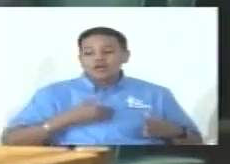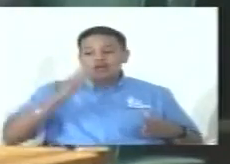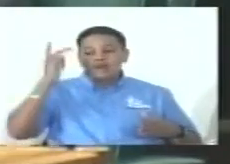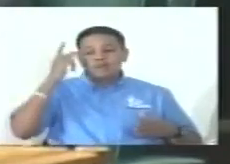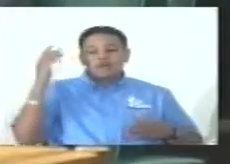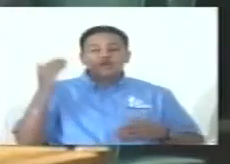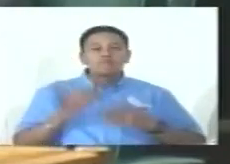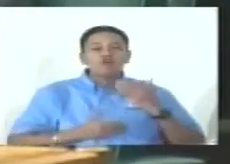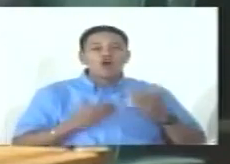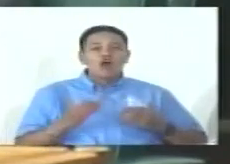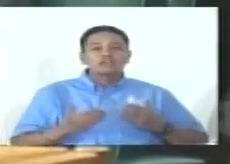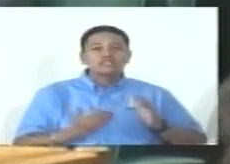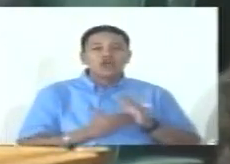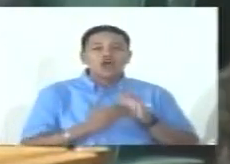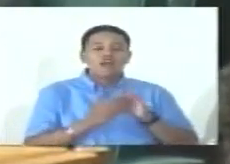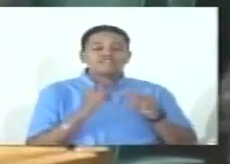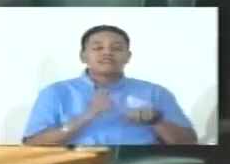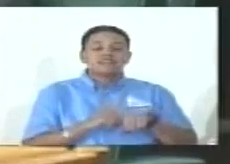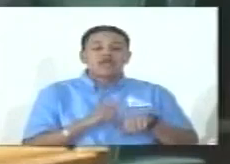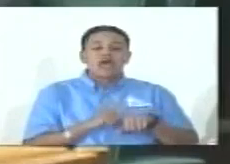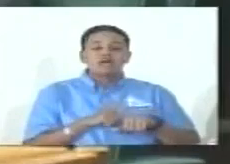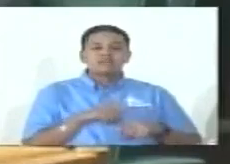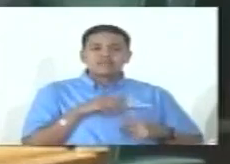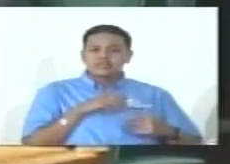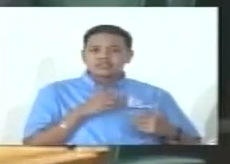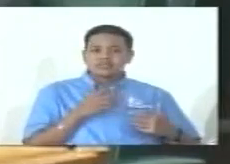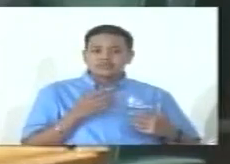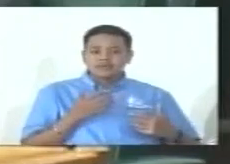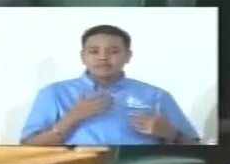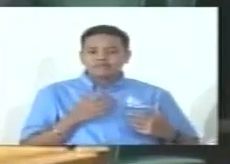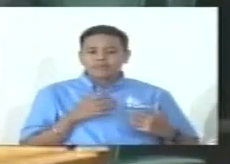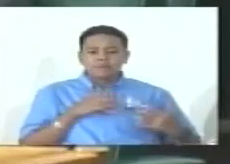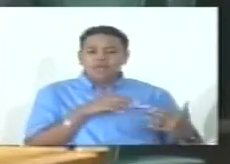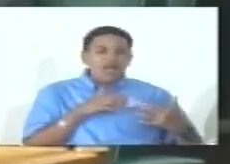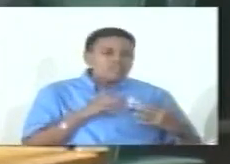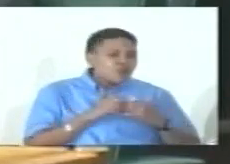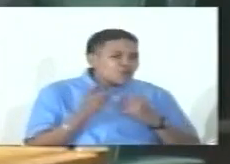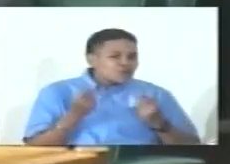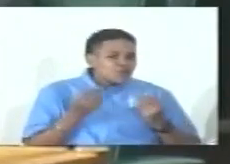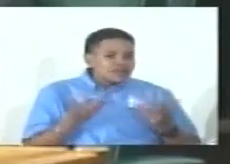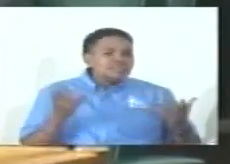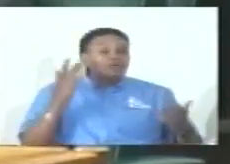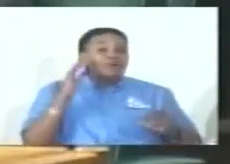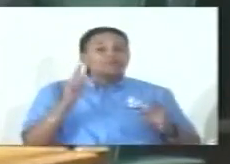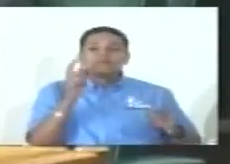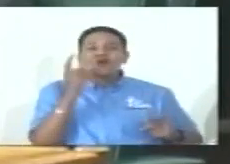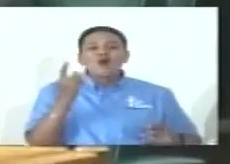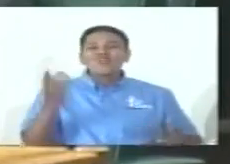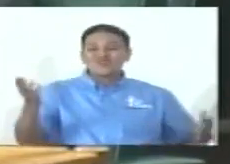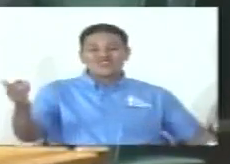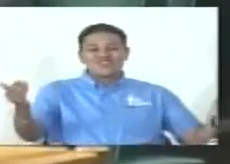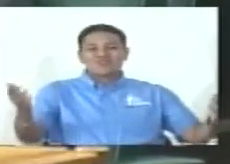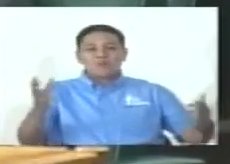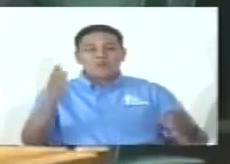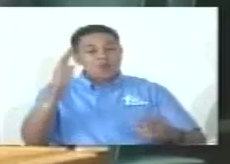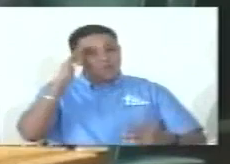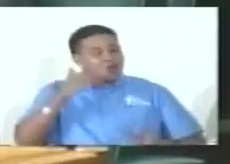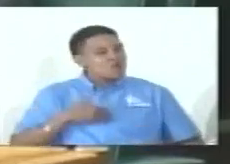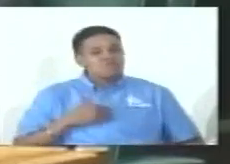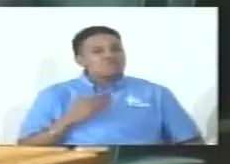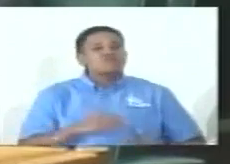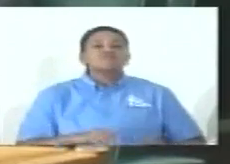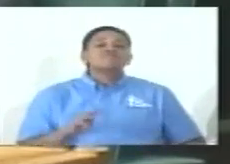is oftentimes a fierce battle with how we do things, so persons aren't always open-armed for new